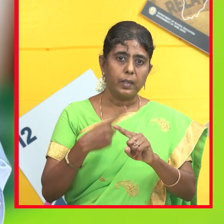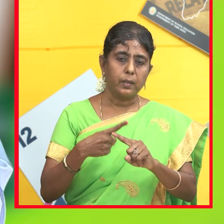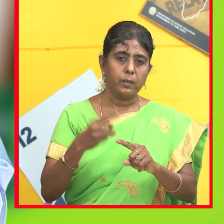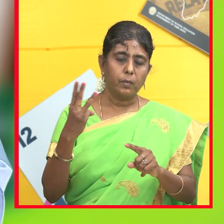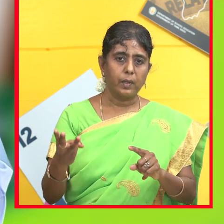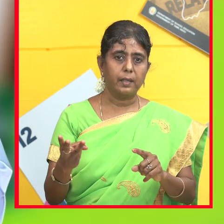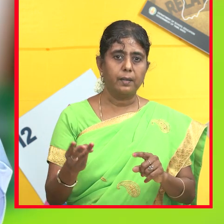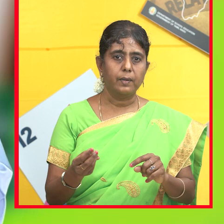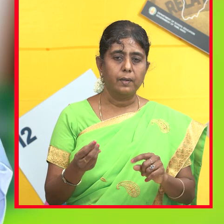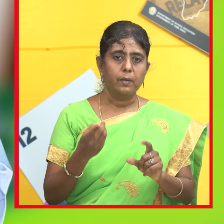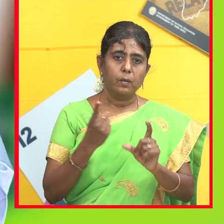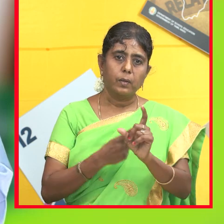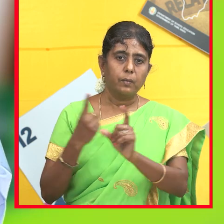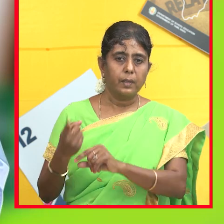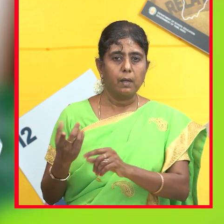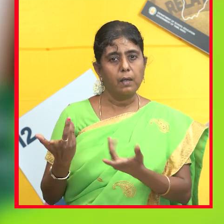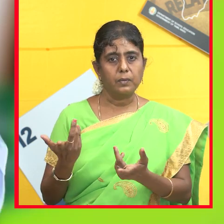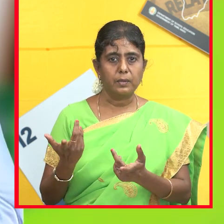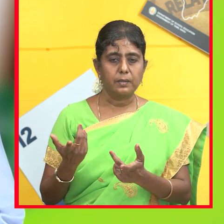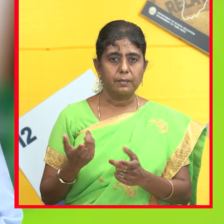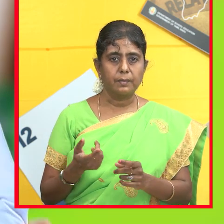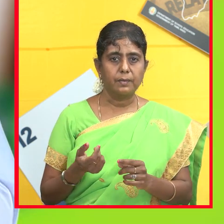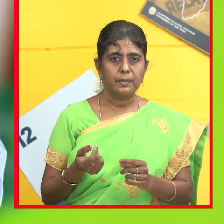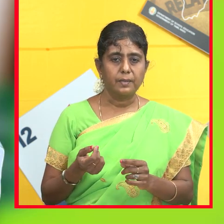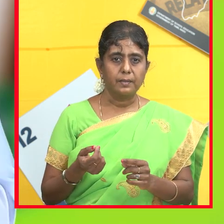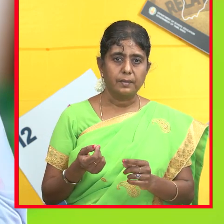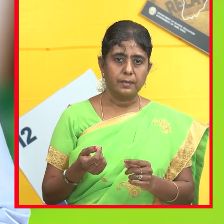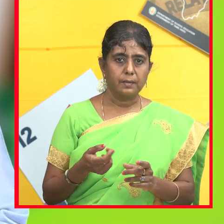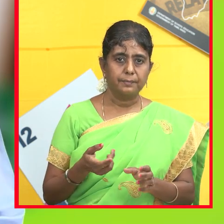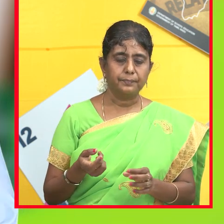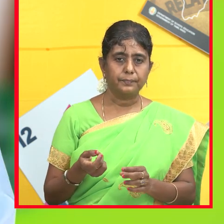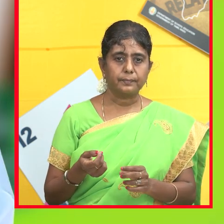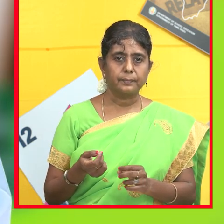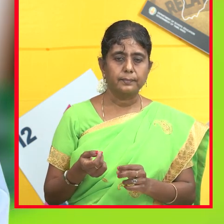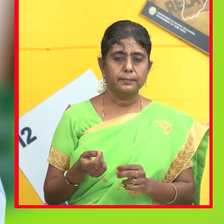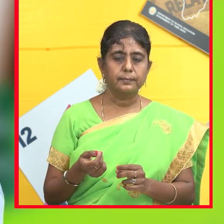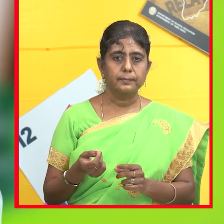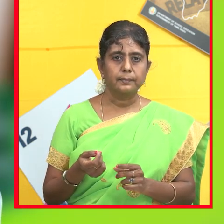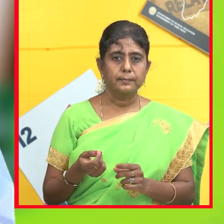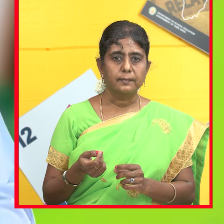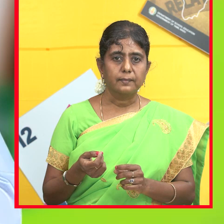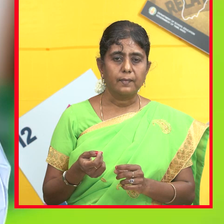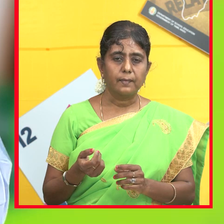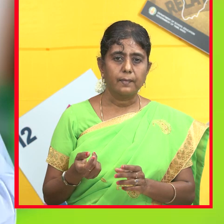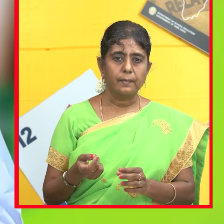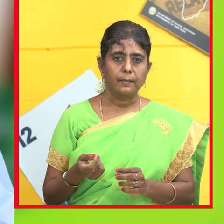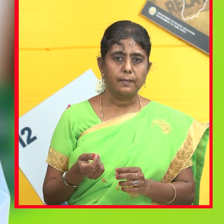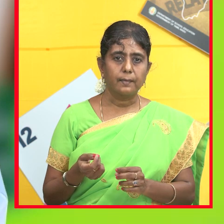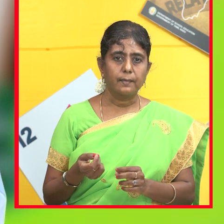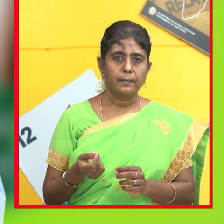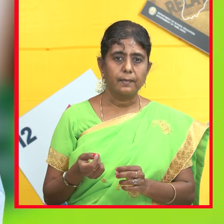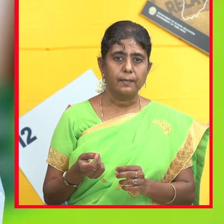y square, even we can write y into y, or we can do the use the indices idea, indices rule. Any one way you can do